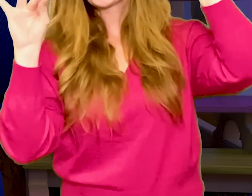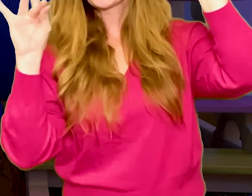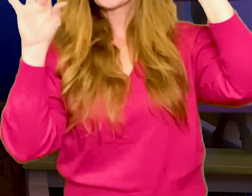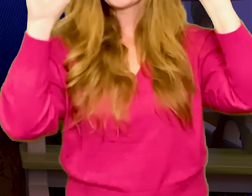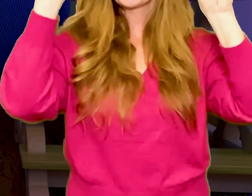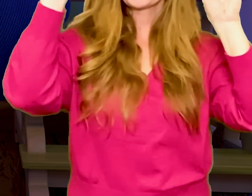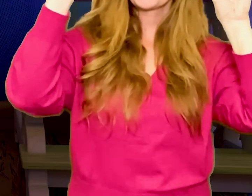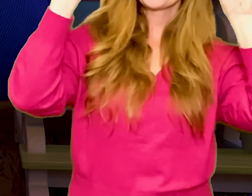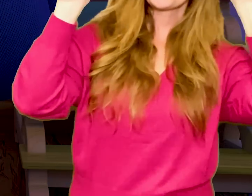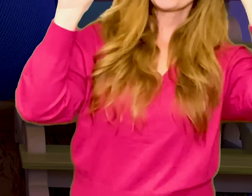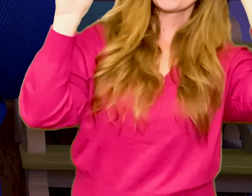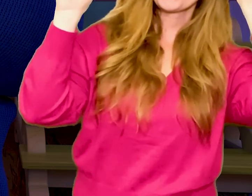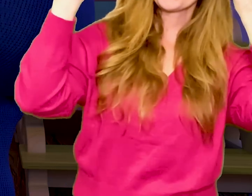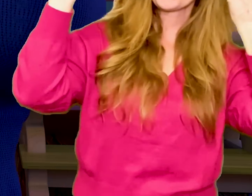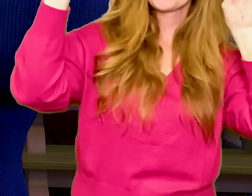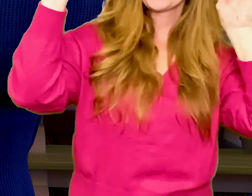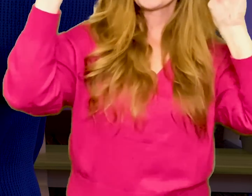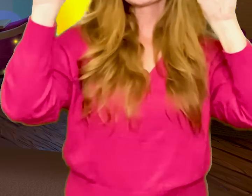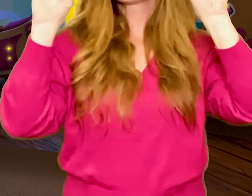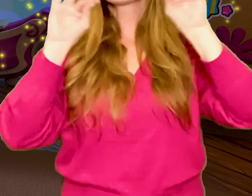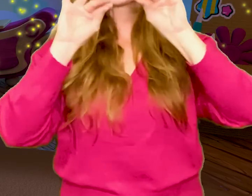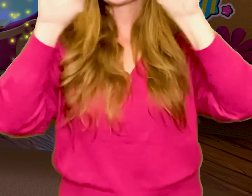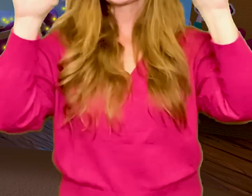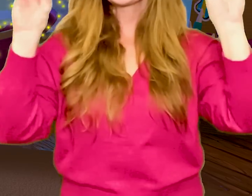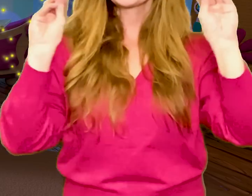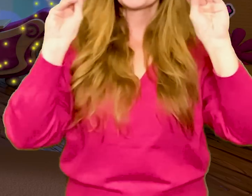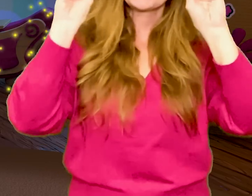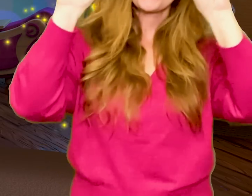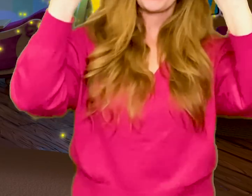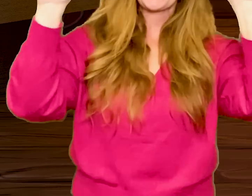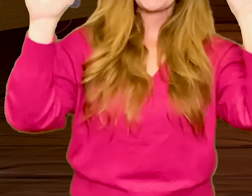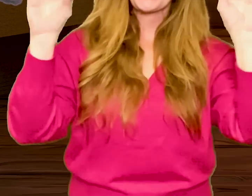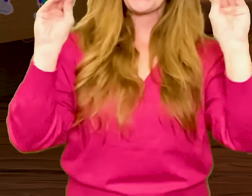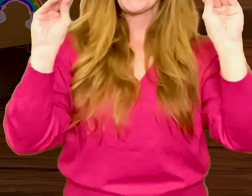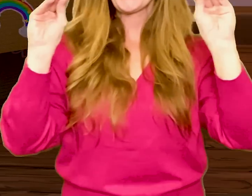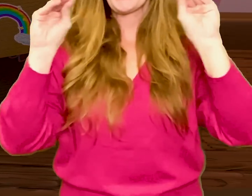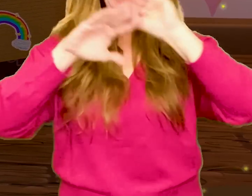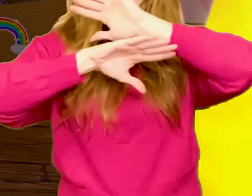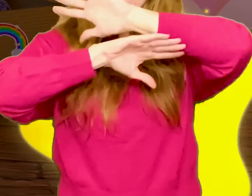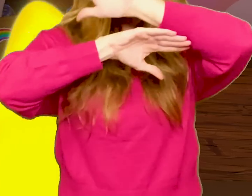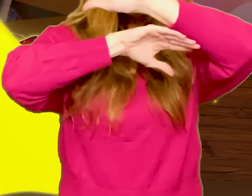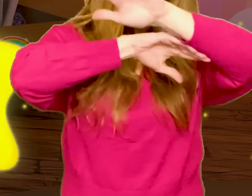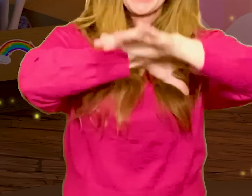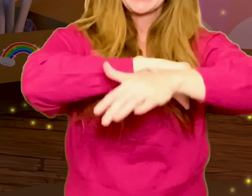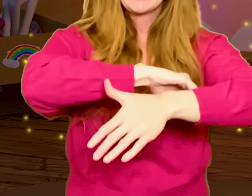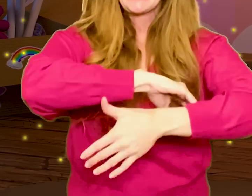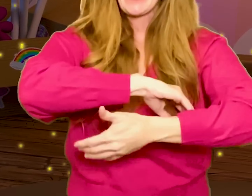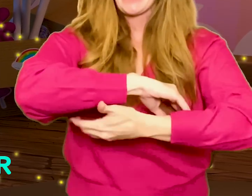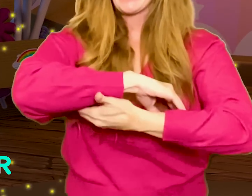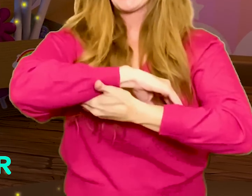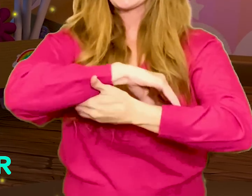little light twin twinkle twinkle all the